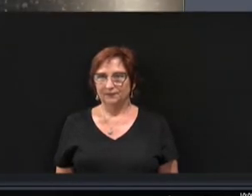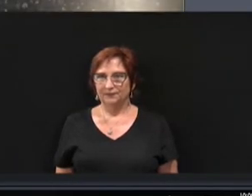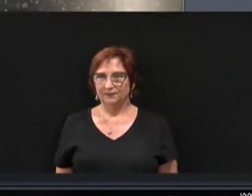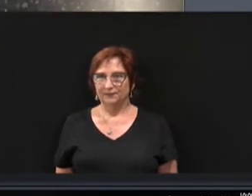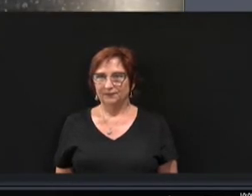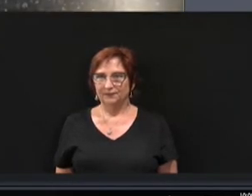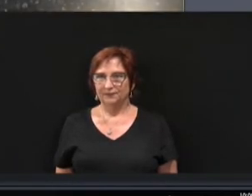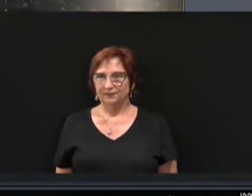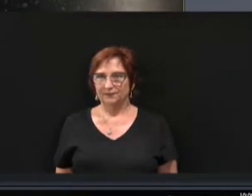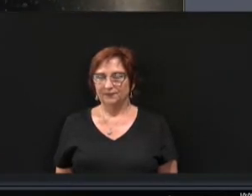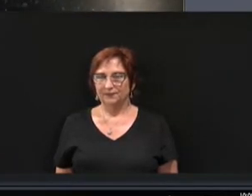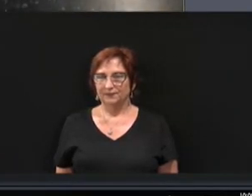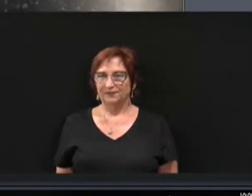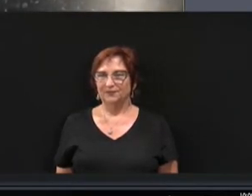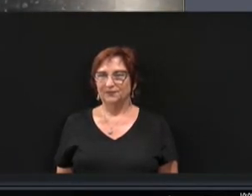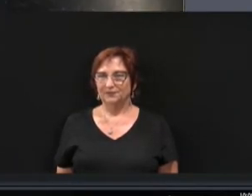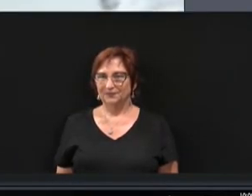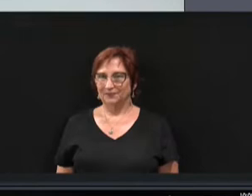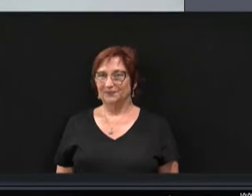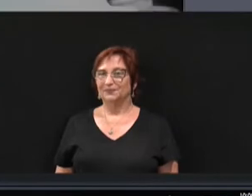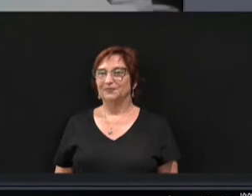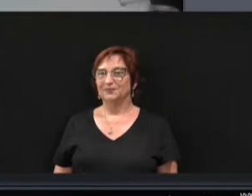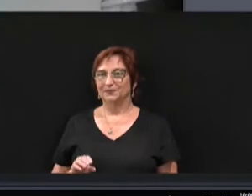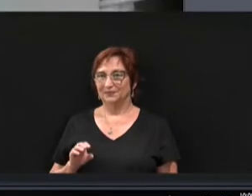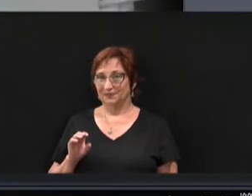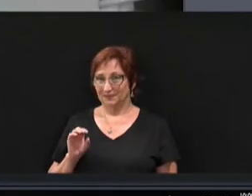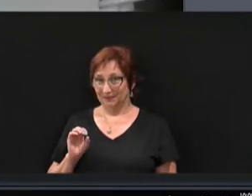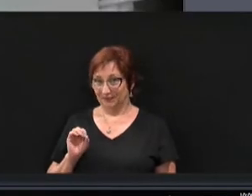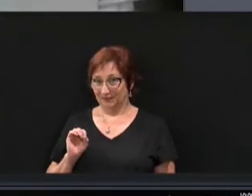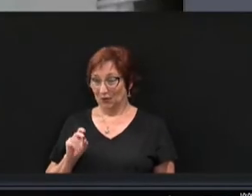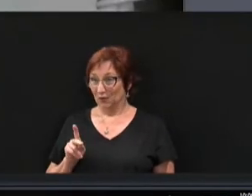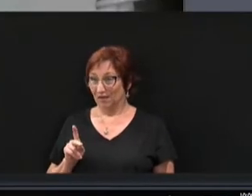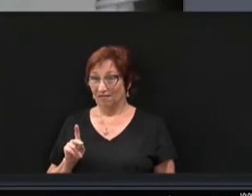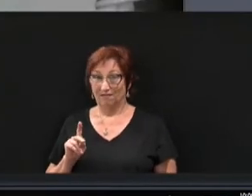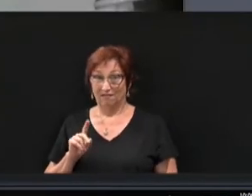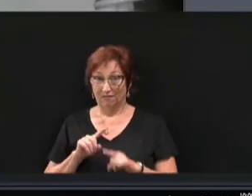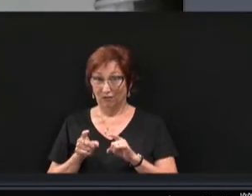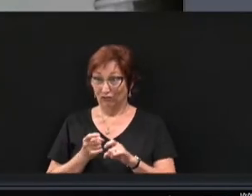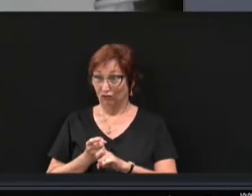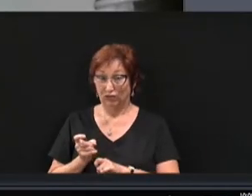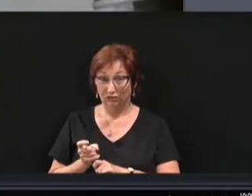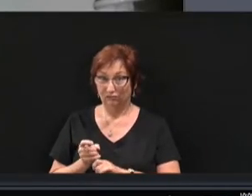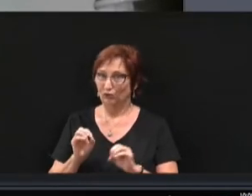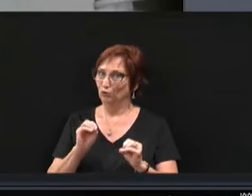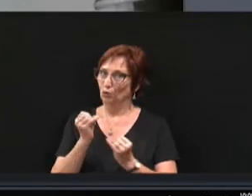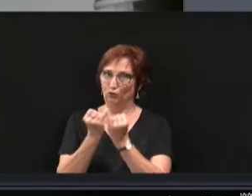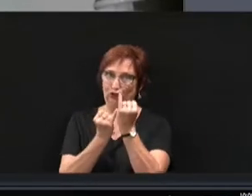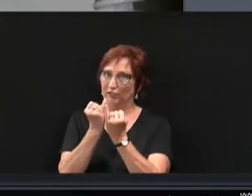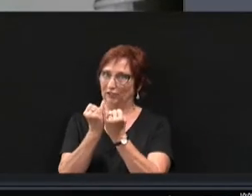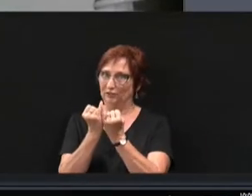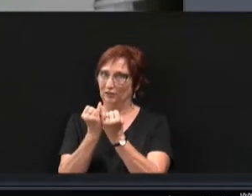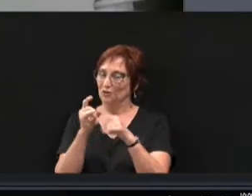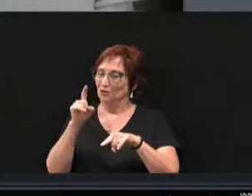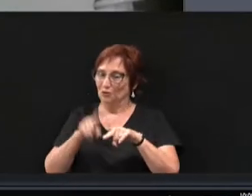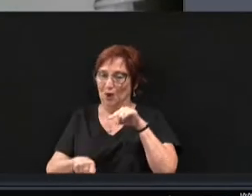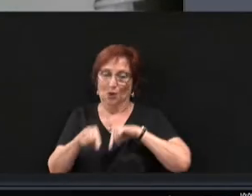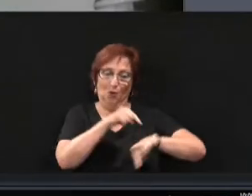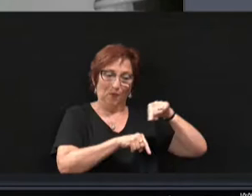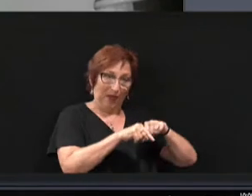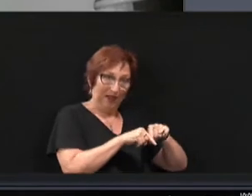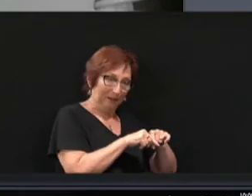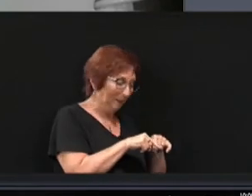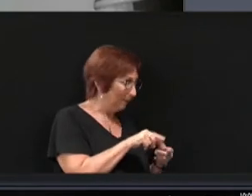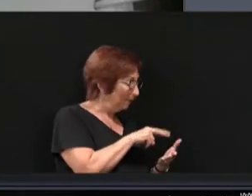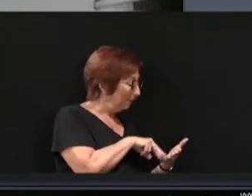Okay, now here's the trick. There's no cheating. You can't go back and look at these. These have to be in your brain now,